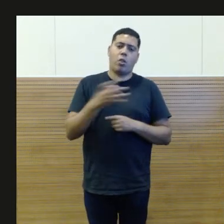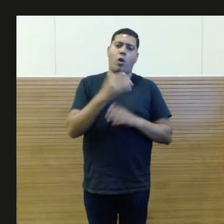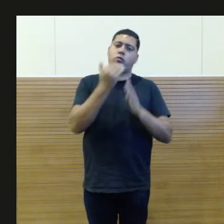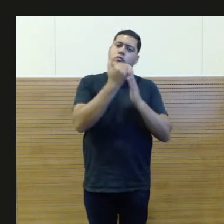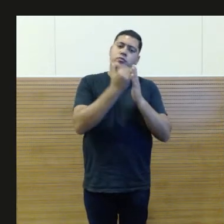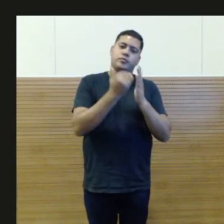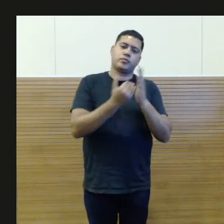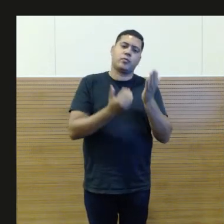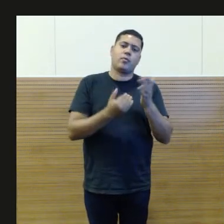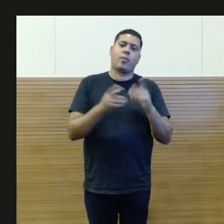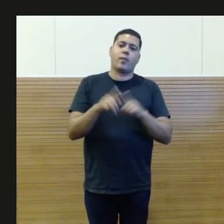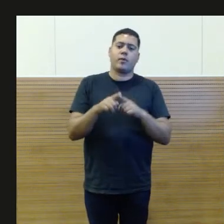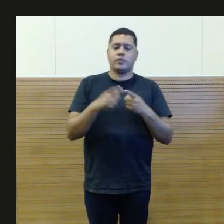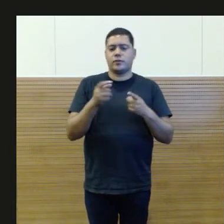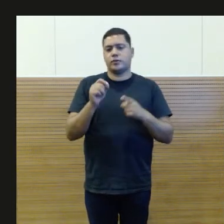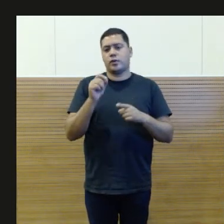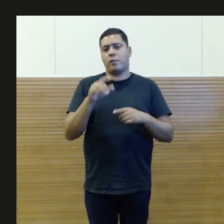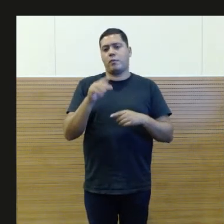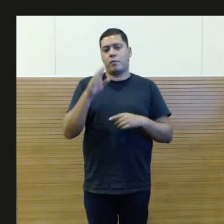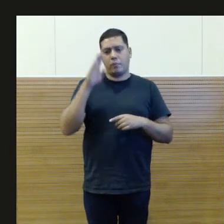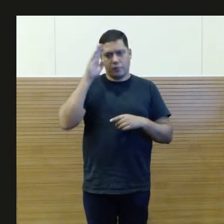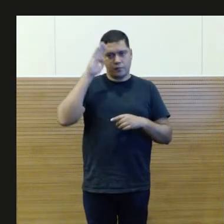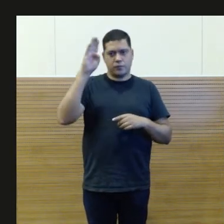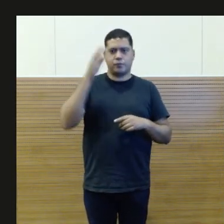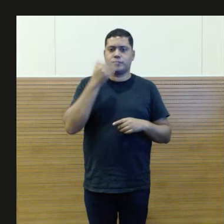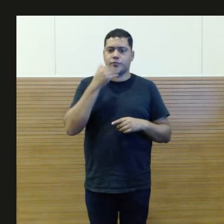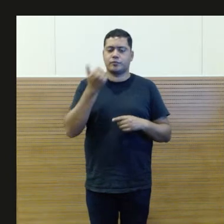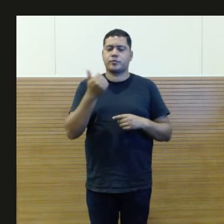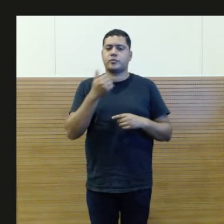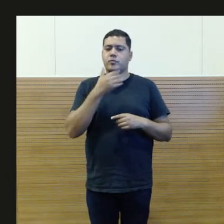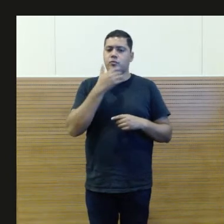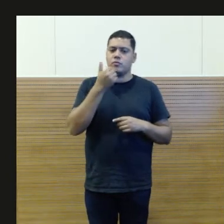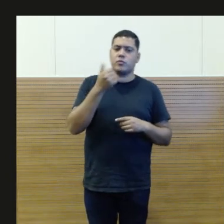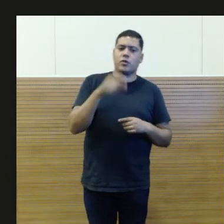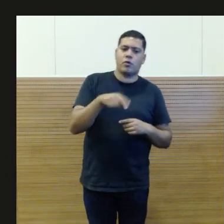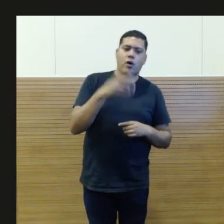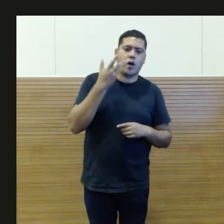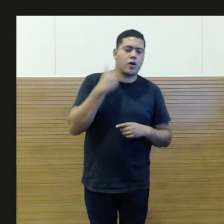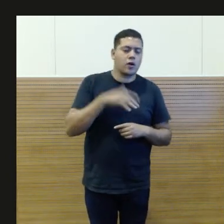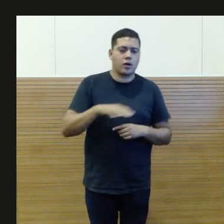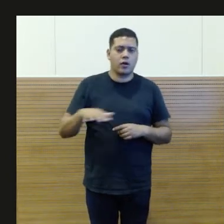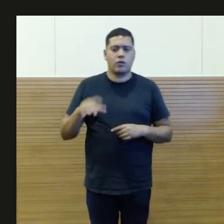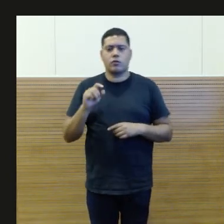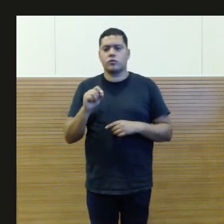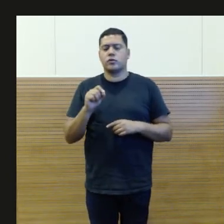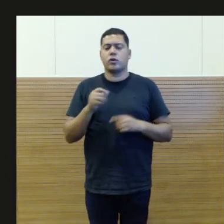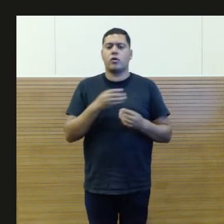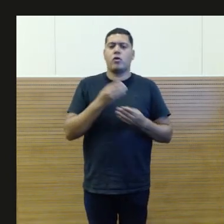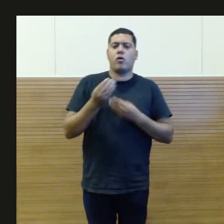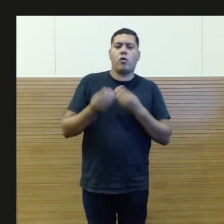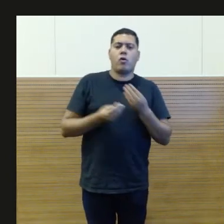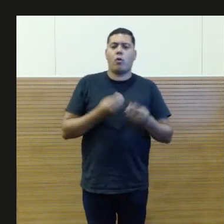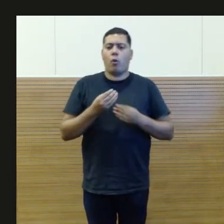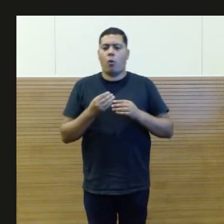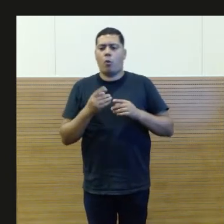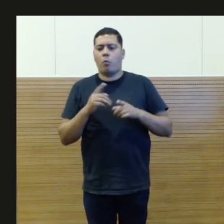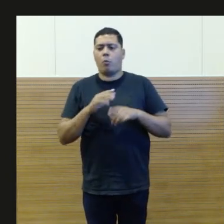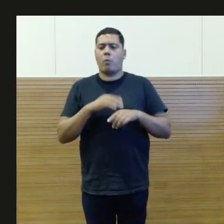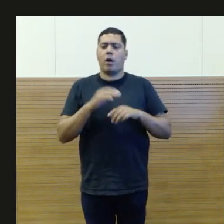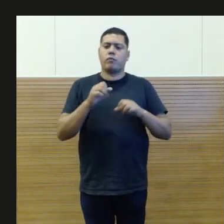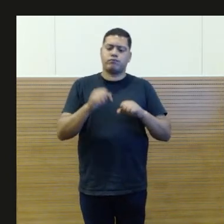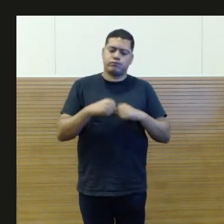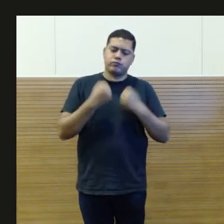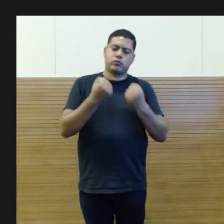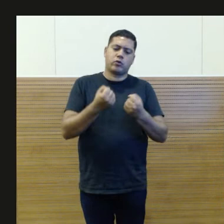there are 3 levels of recommendations generated according to the food consumption of that individual. So we don't